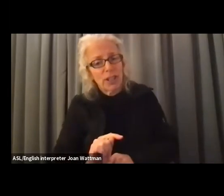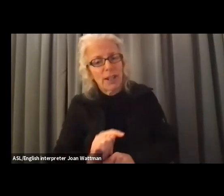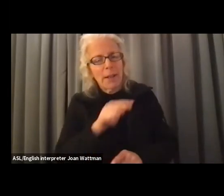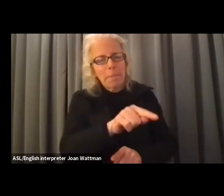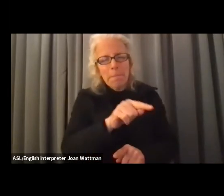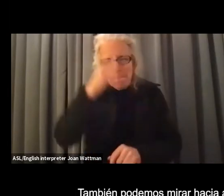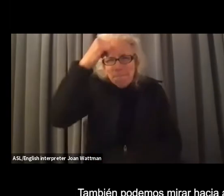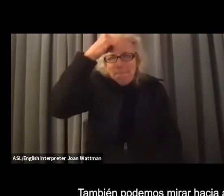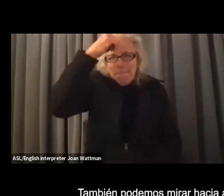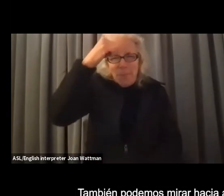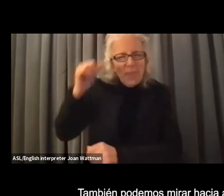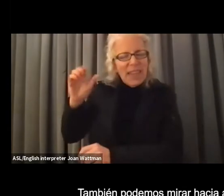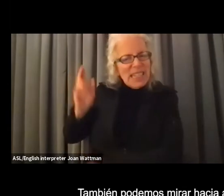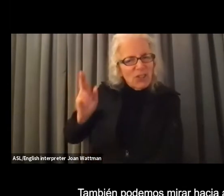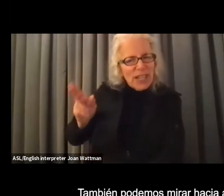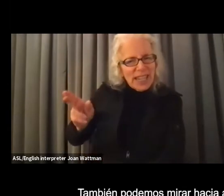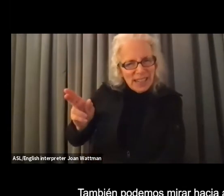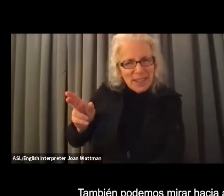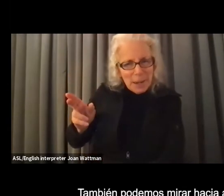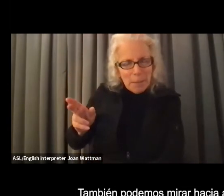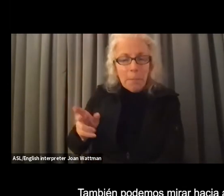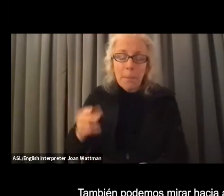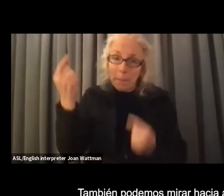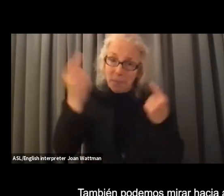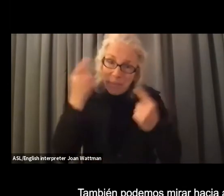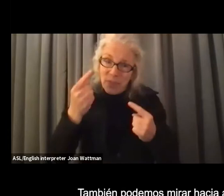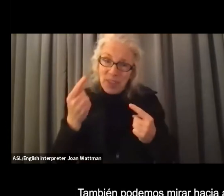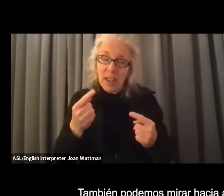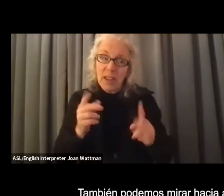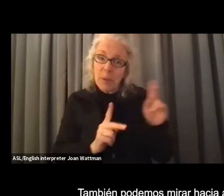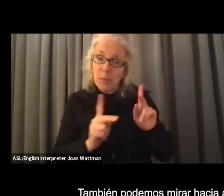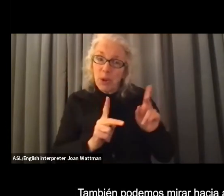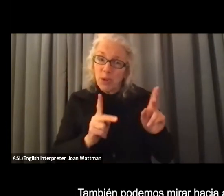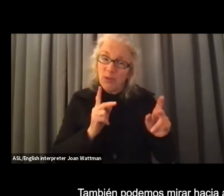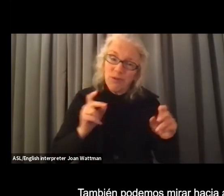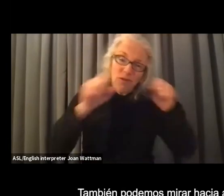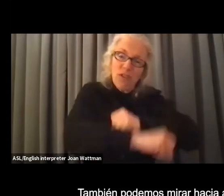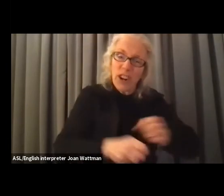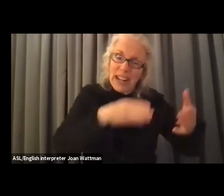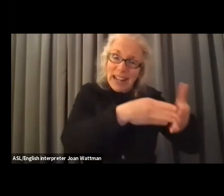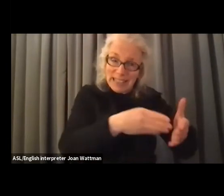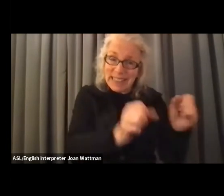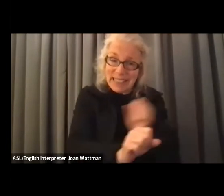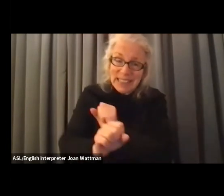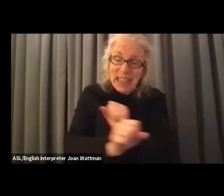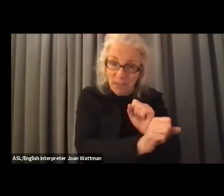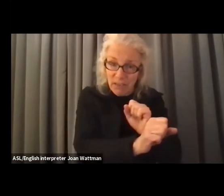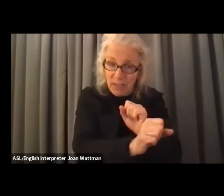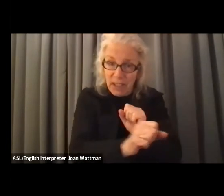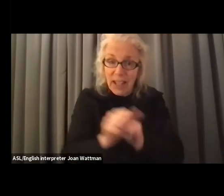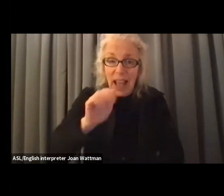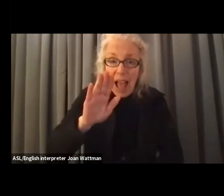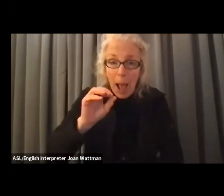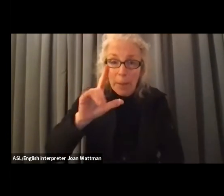remember. We can also look back to the anti-slavery and abolitionist movements. I was just reading David